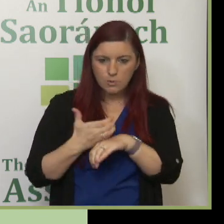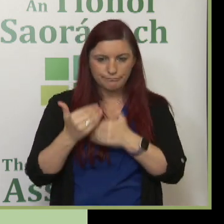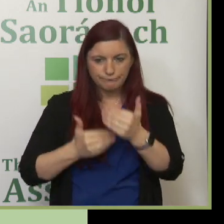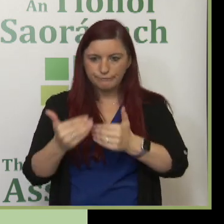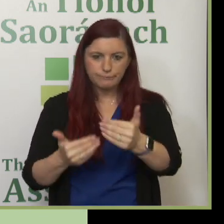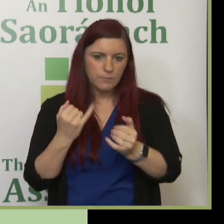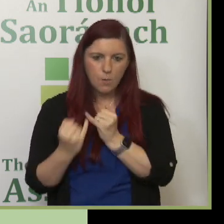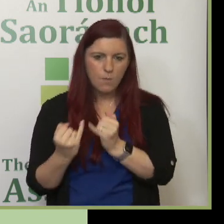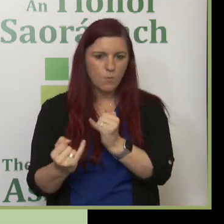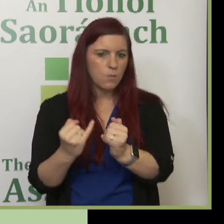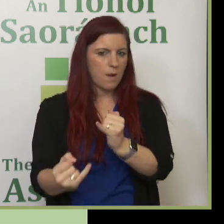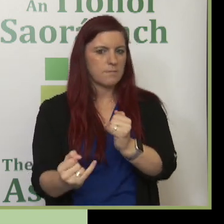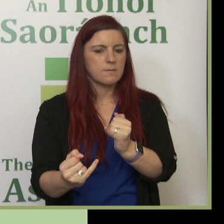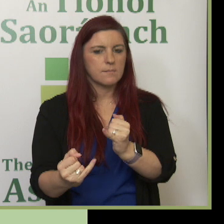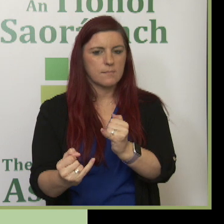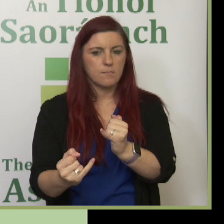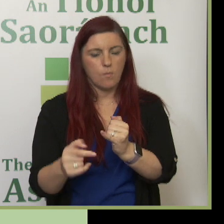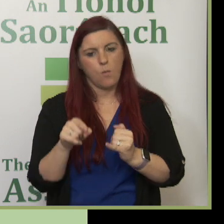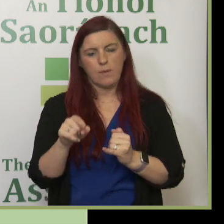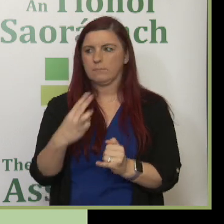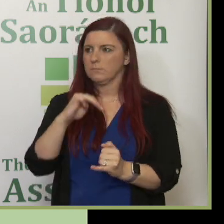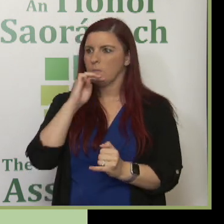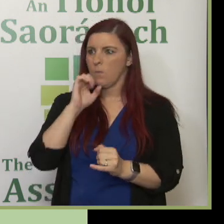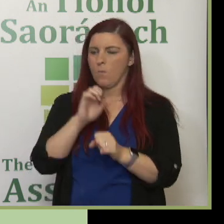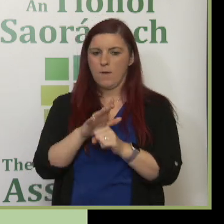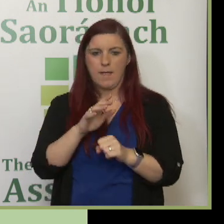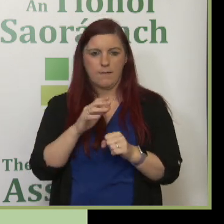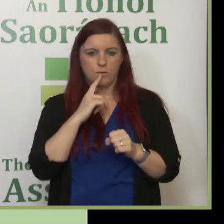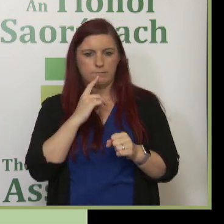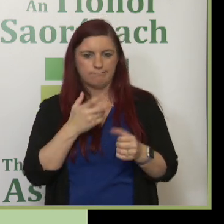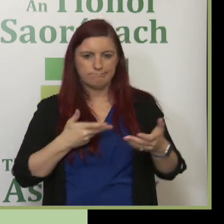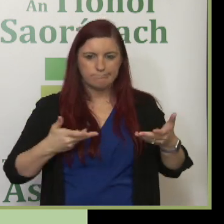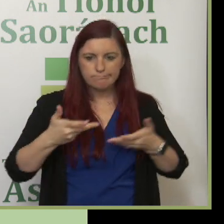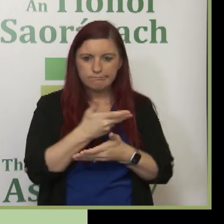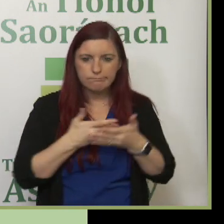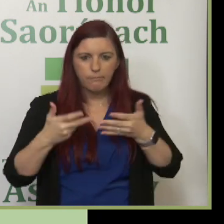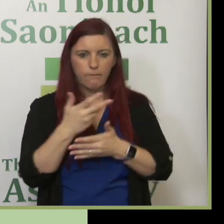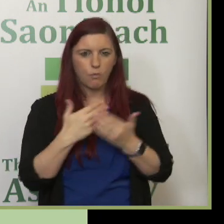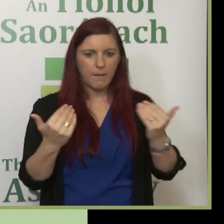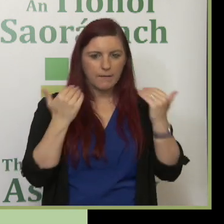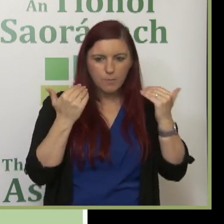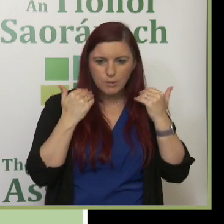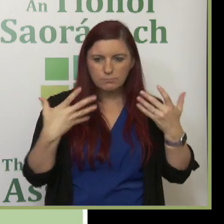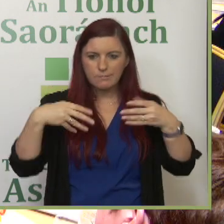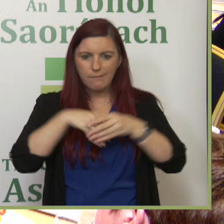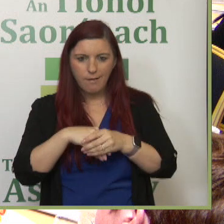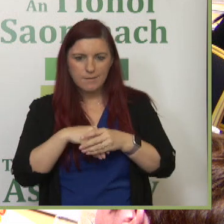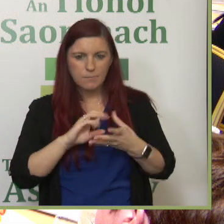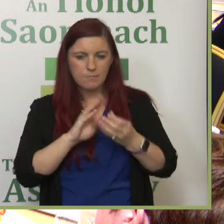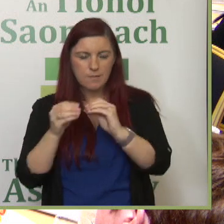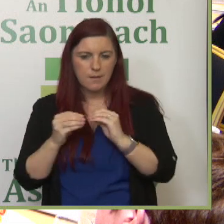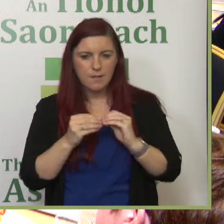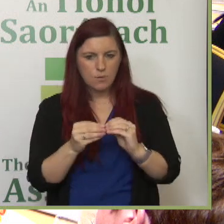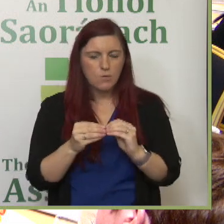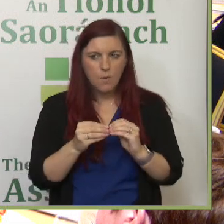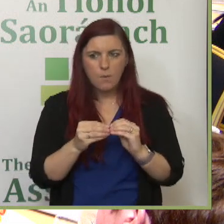And reflecting this, when we try and provide information to inform policy deliberations, the needs have evolved considerably. And the